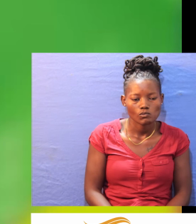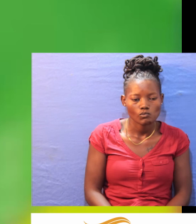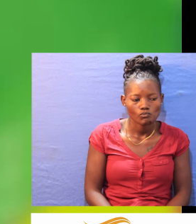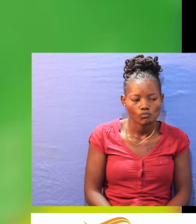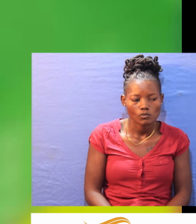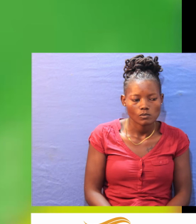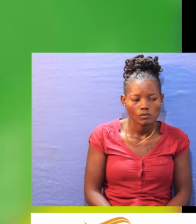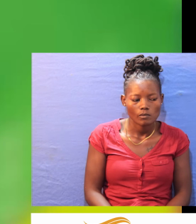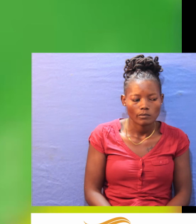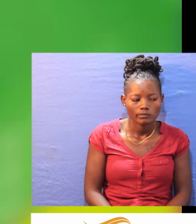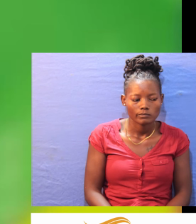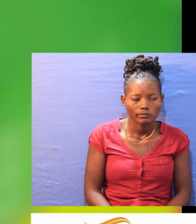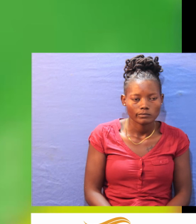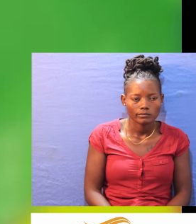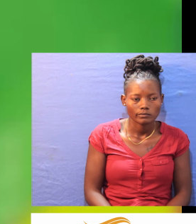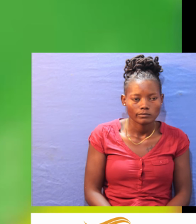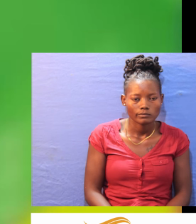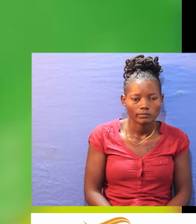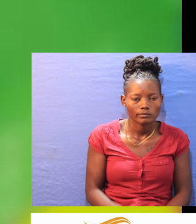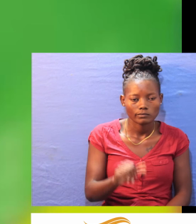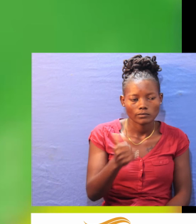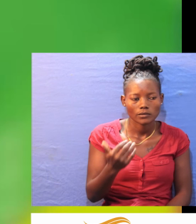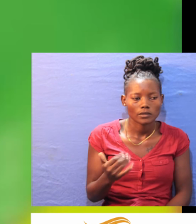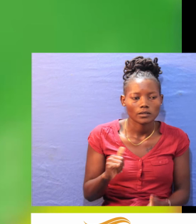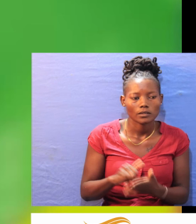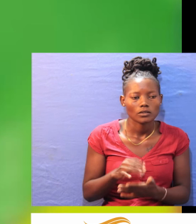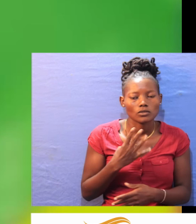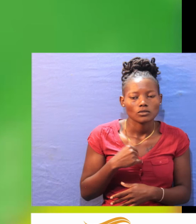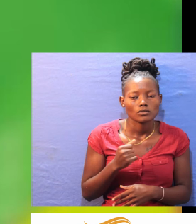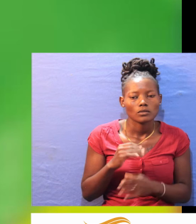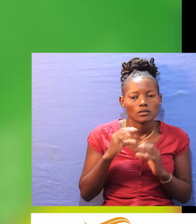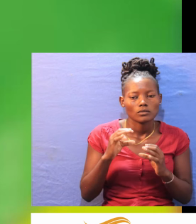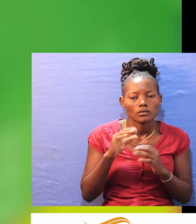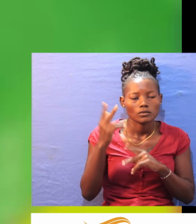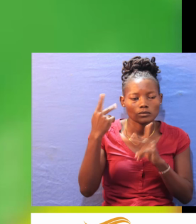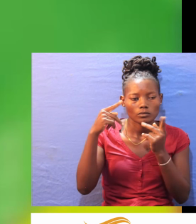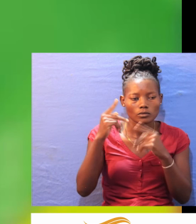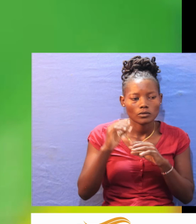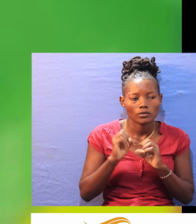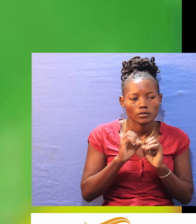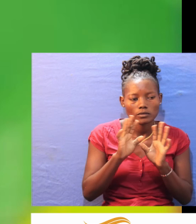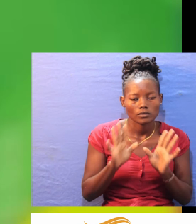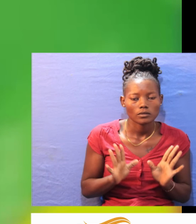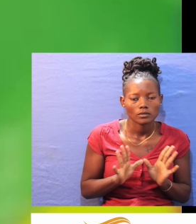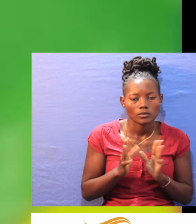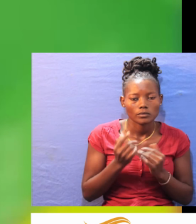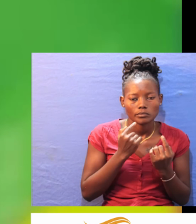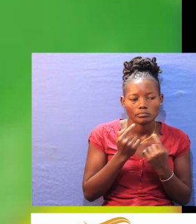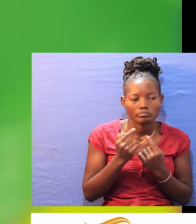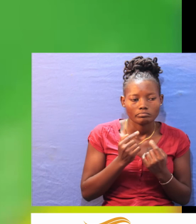Anything that you need the coach to clarify, the professor to clarify?